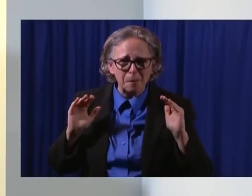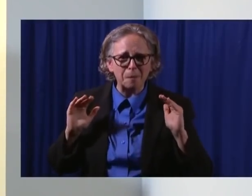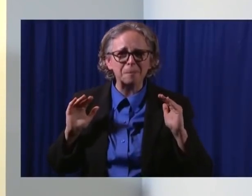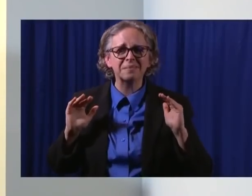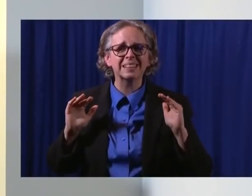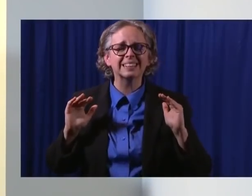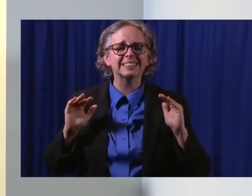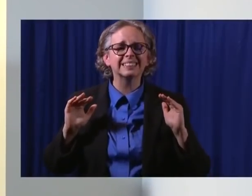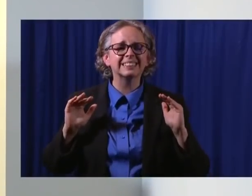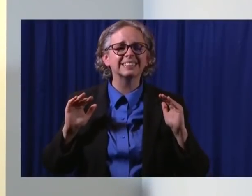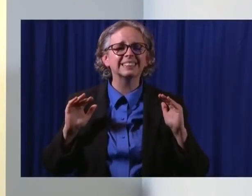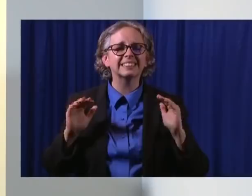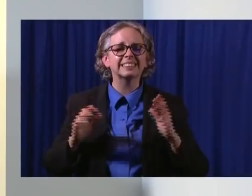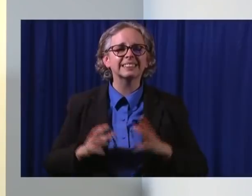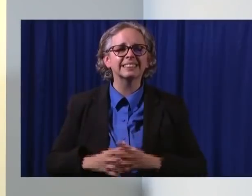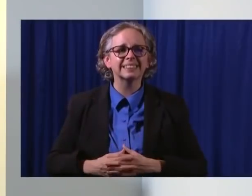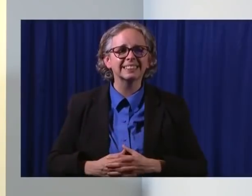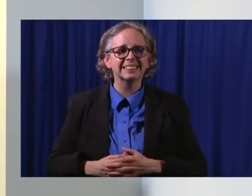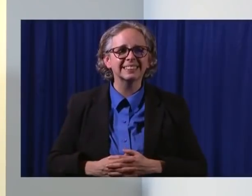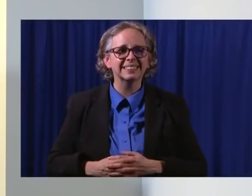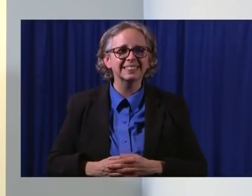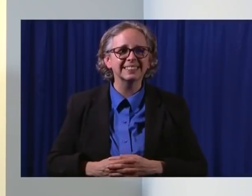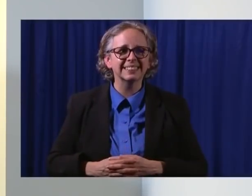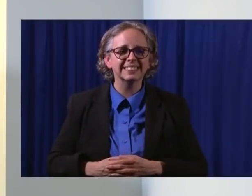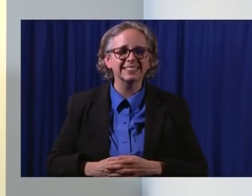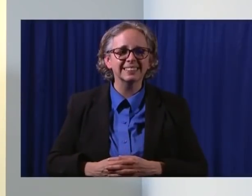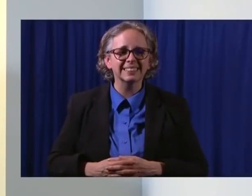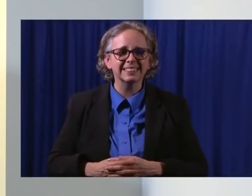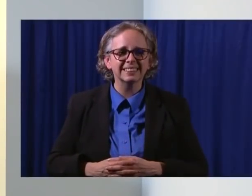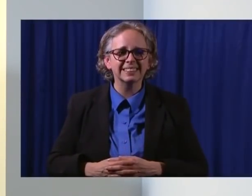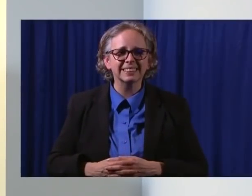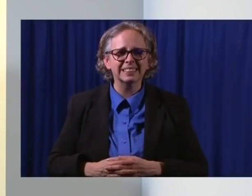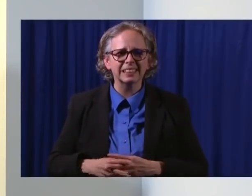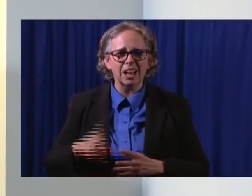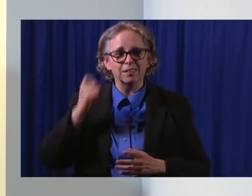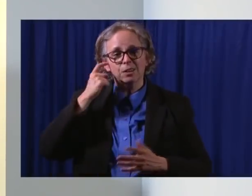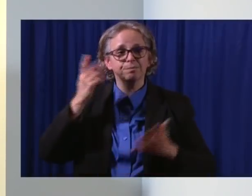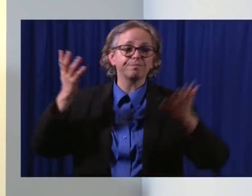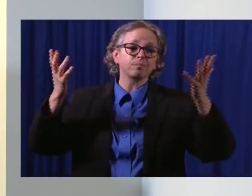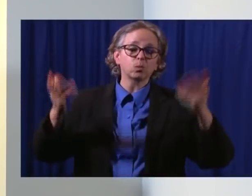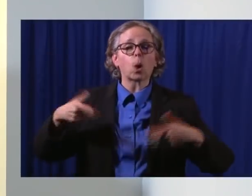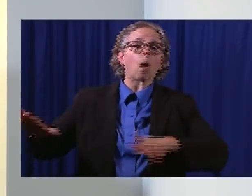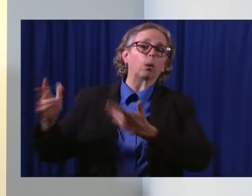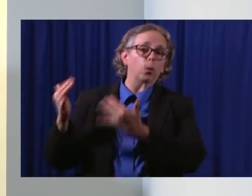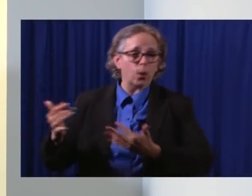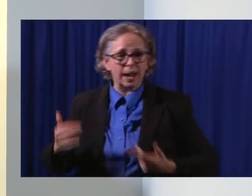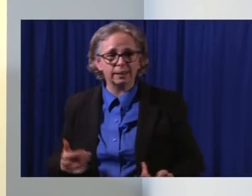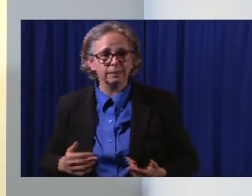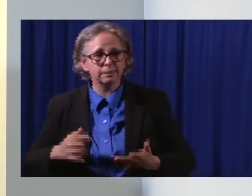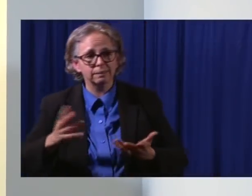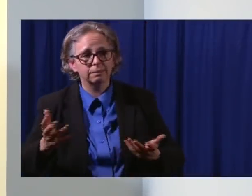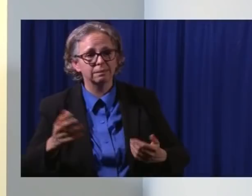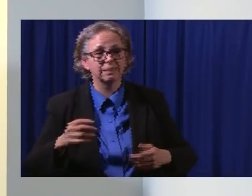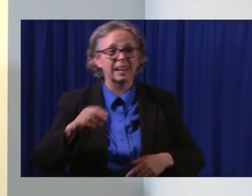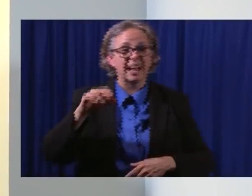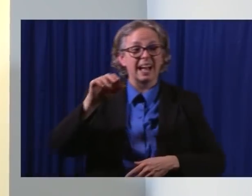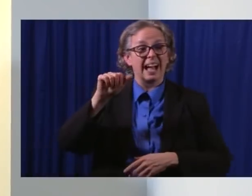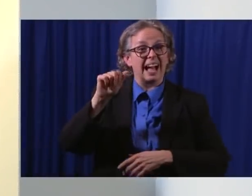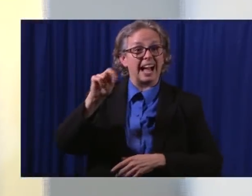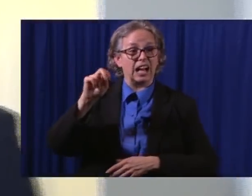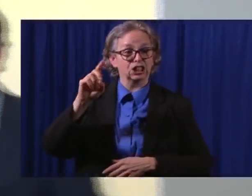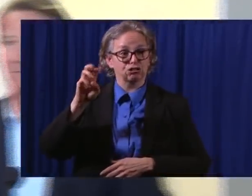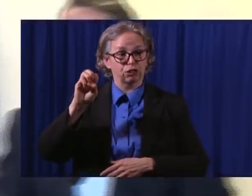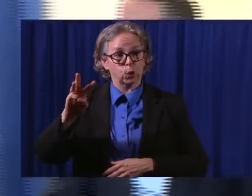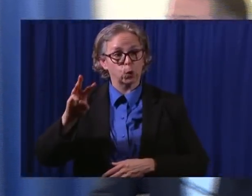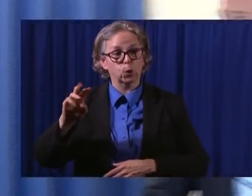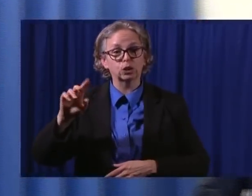While we're waiting, let me just say also that Andrew Tobias, Cleveland.com, just tweeted me and said that he went